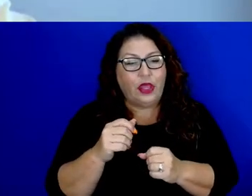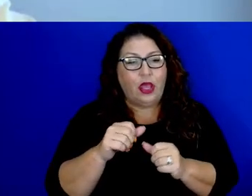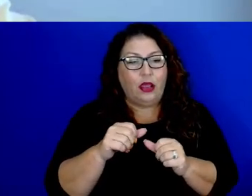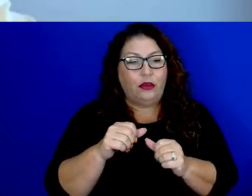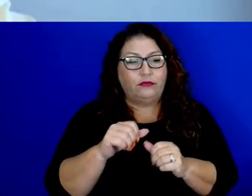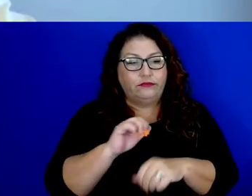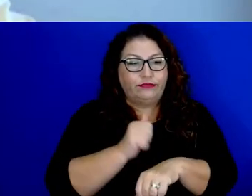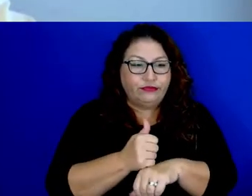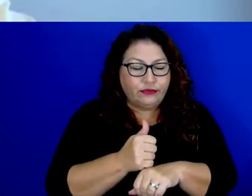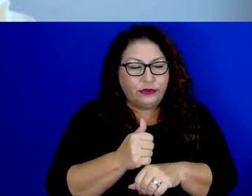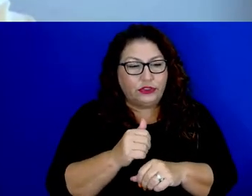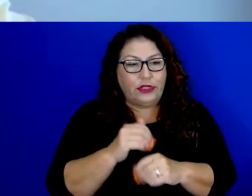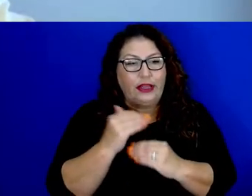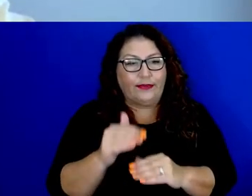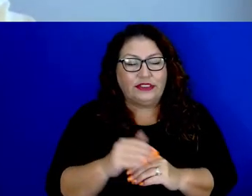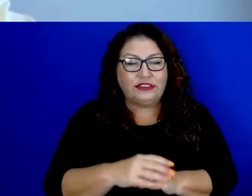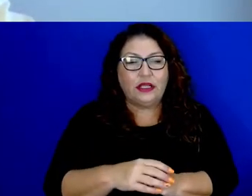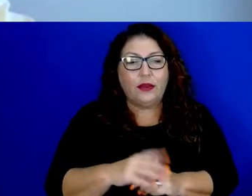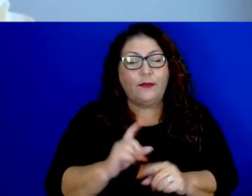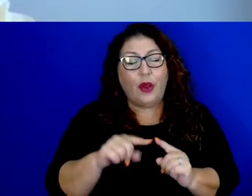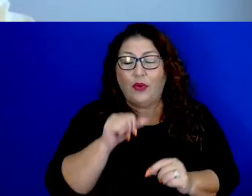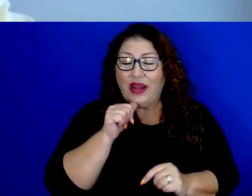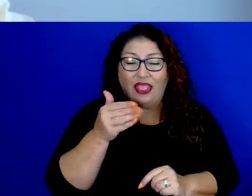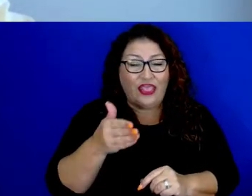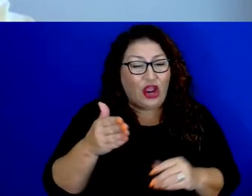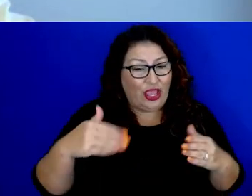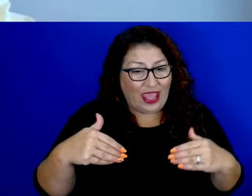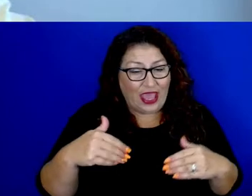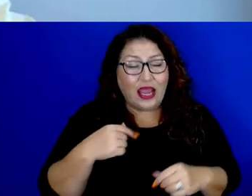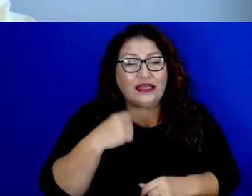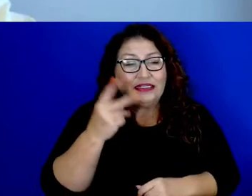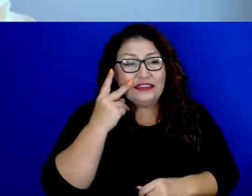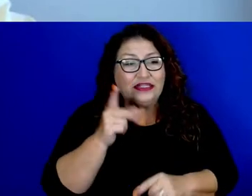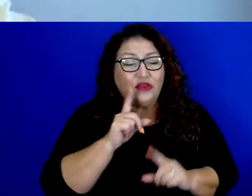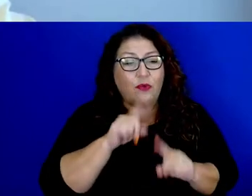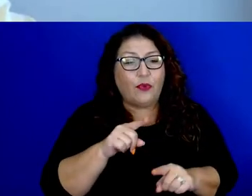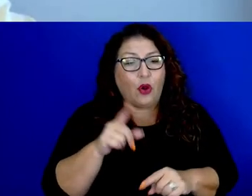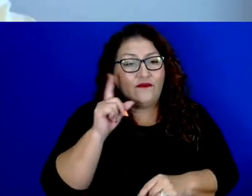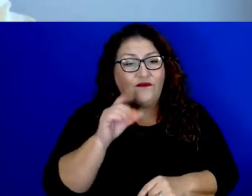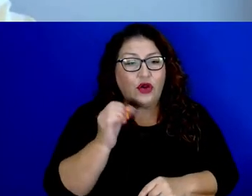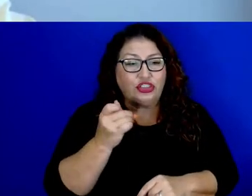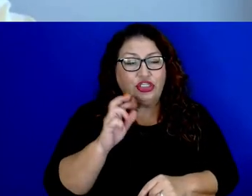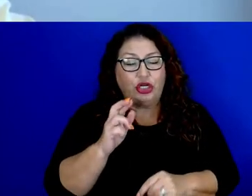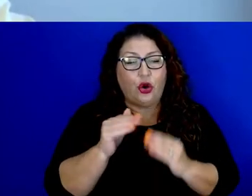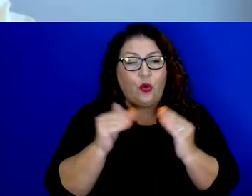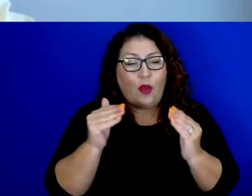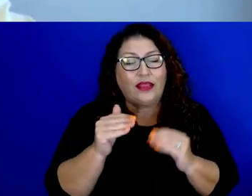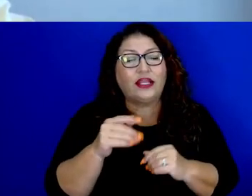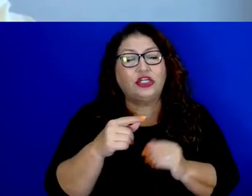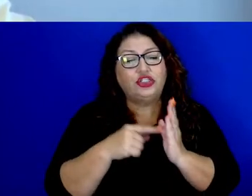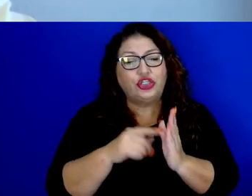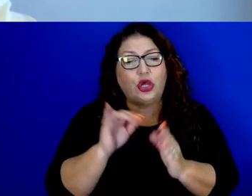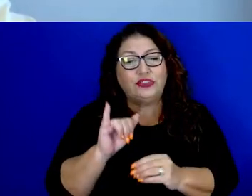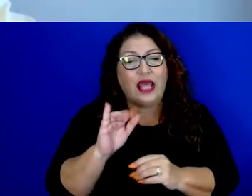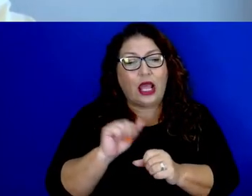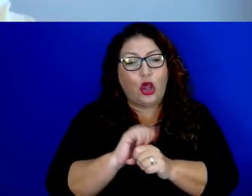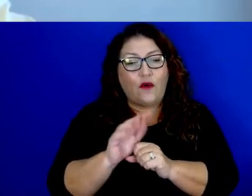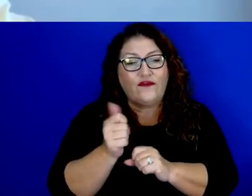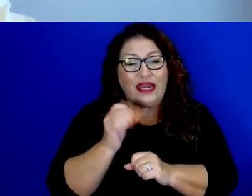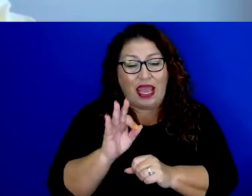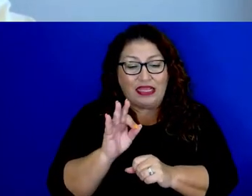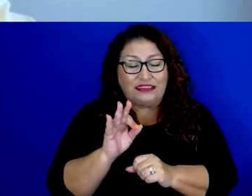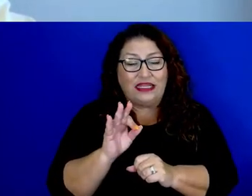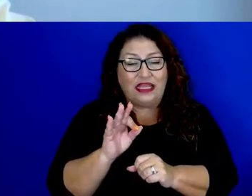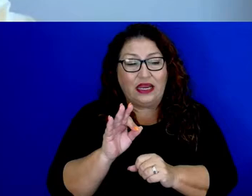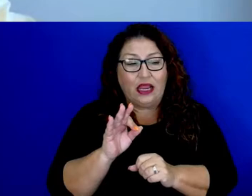And as I see it, the report on Gender Equality Index presented today shows that the COVID-19 pandemic has further exacerbated the